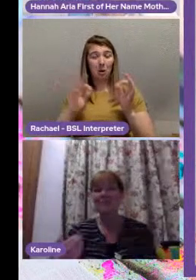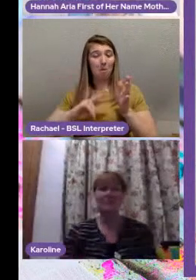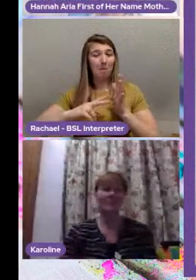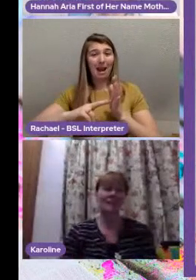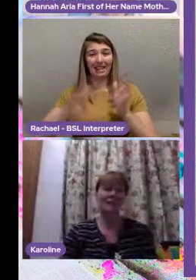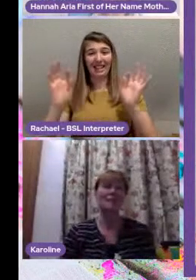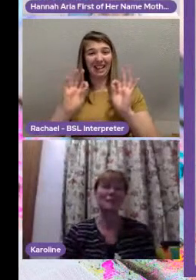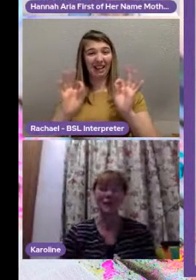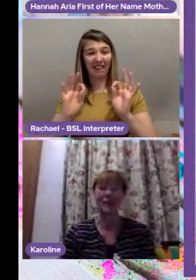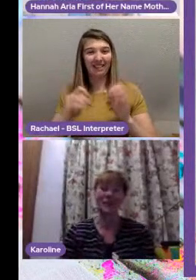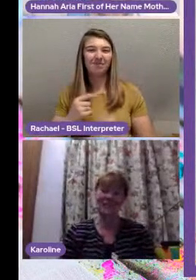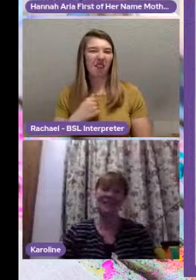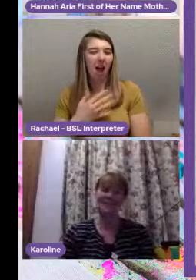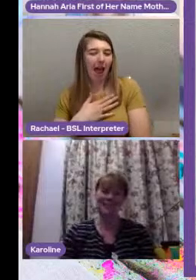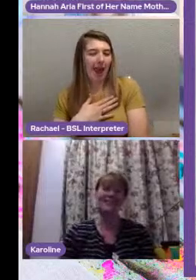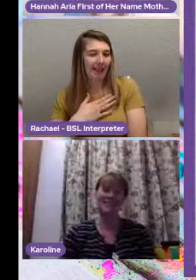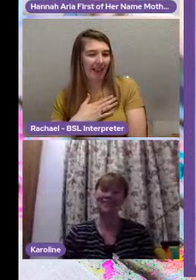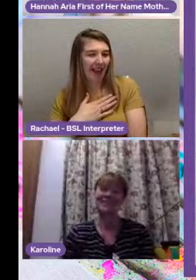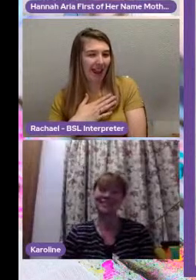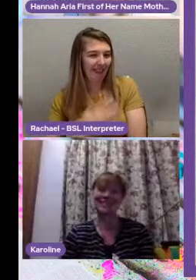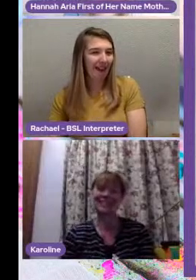like that, though, actually.